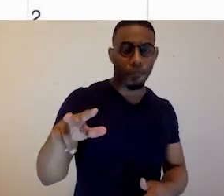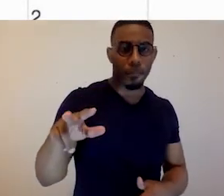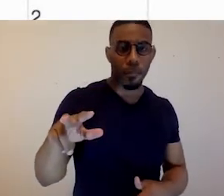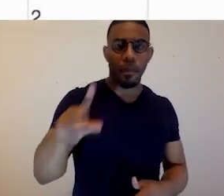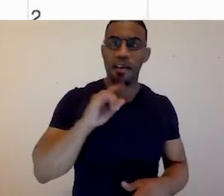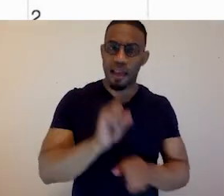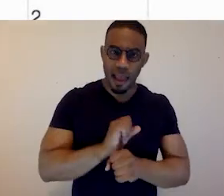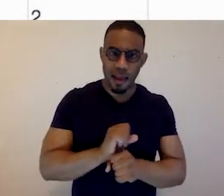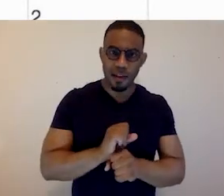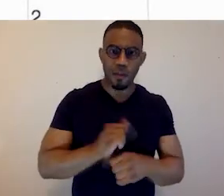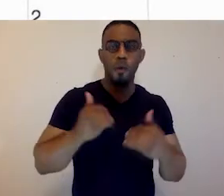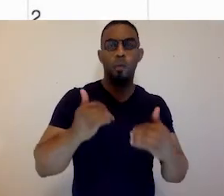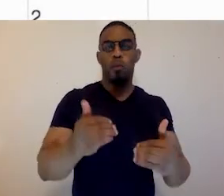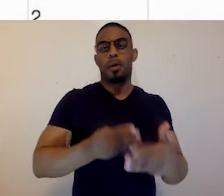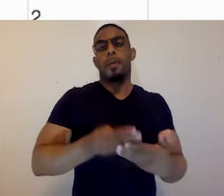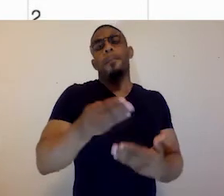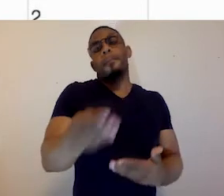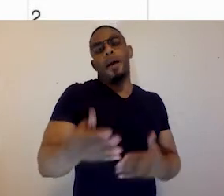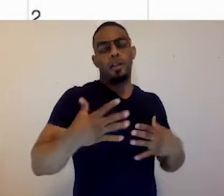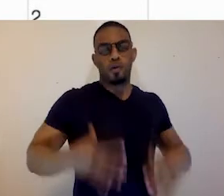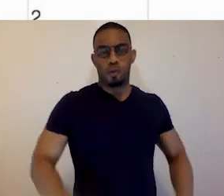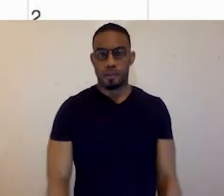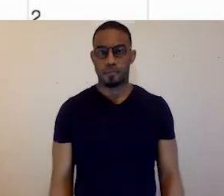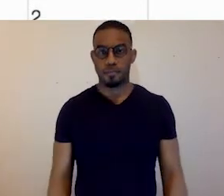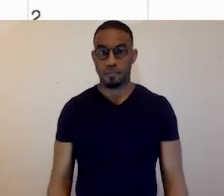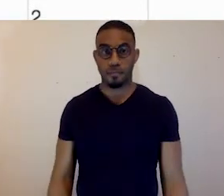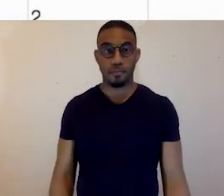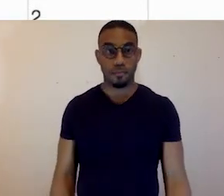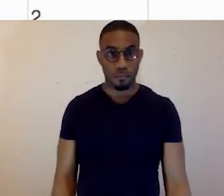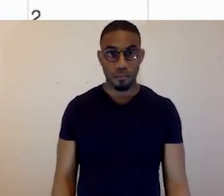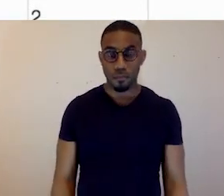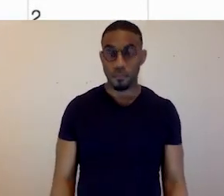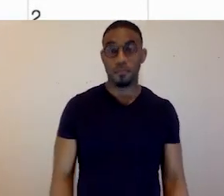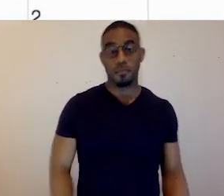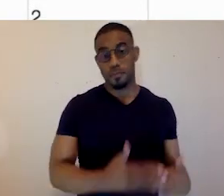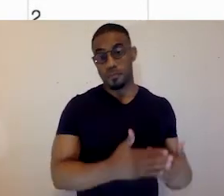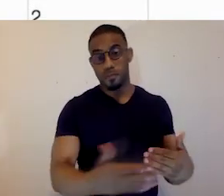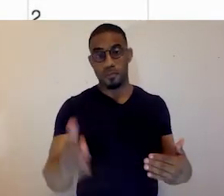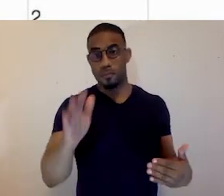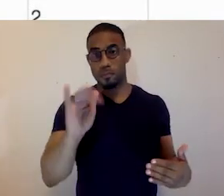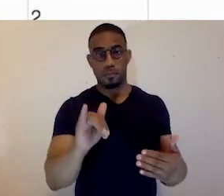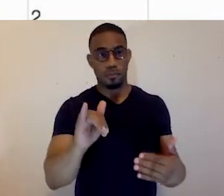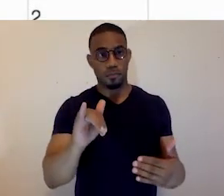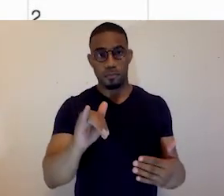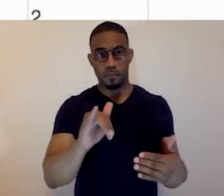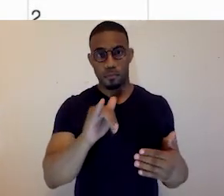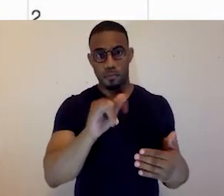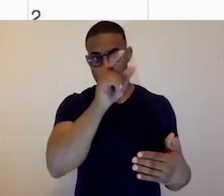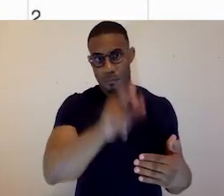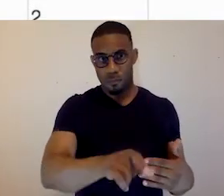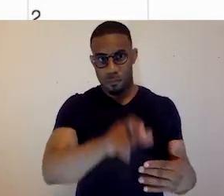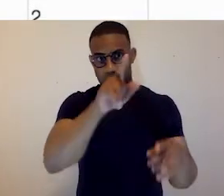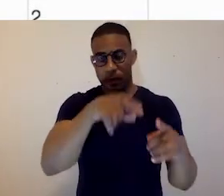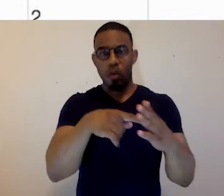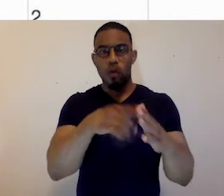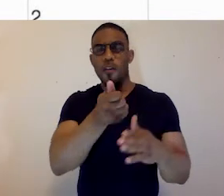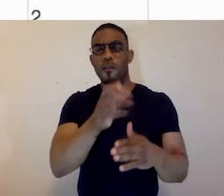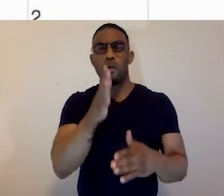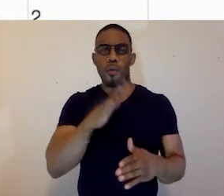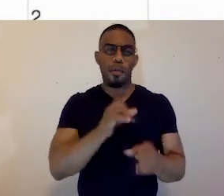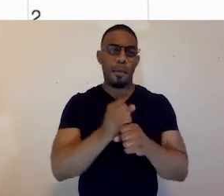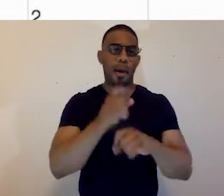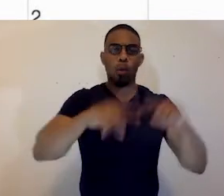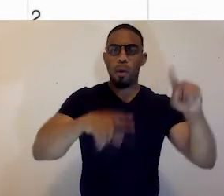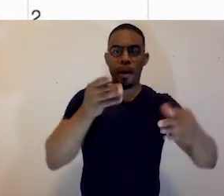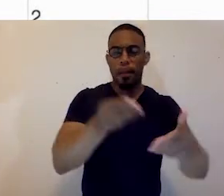133 actually went on to buy the dress. The rest of that column shows that a few of the women made